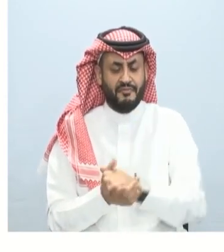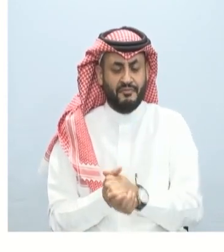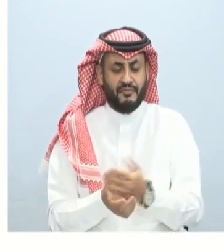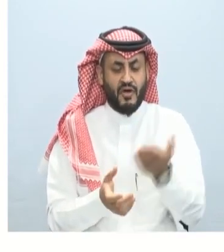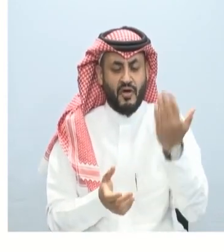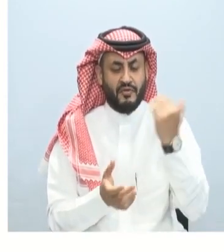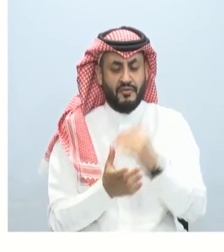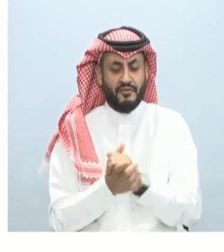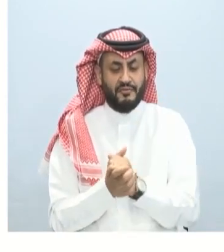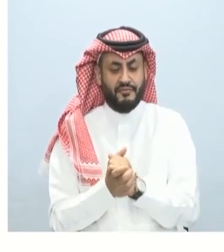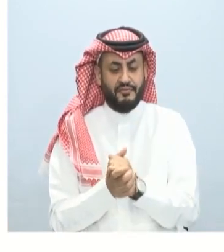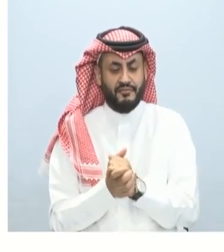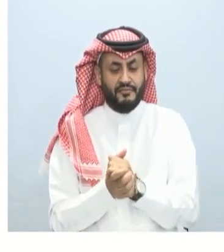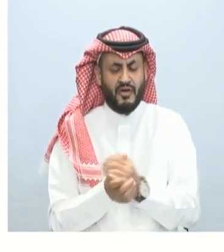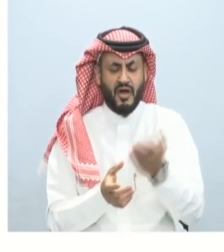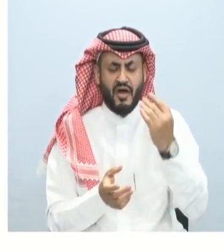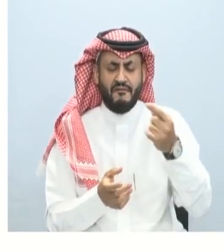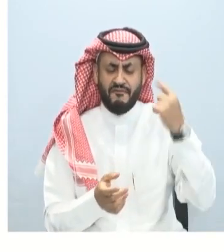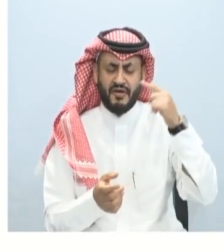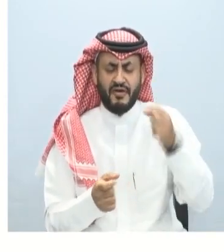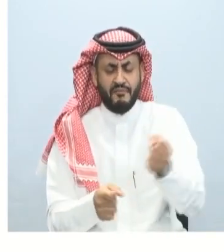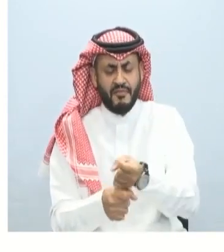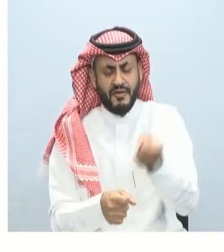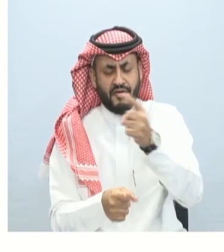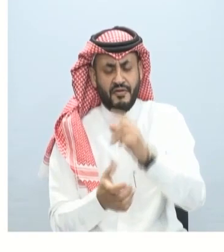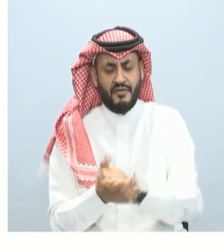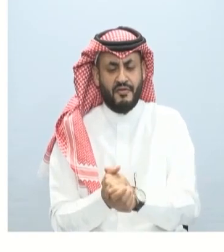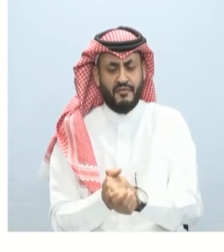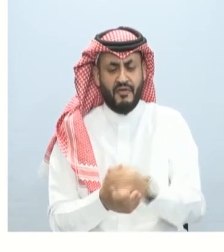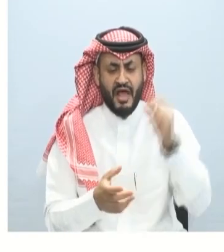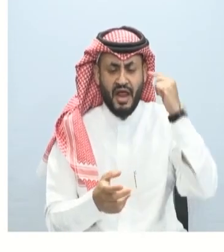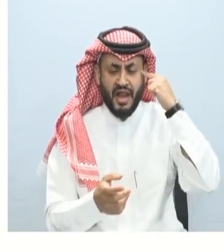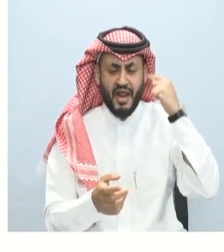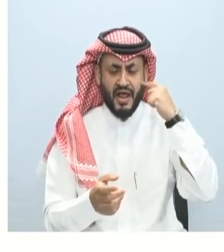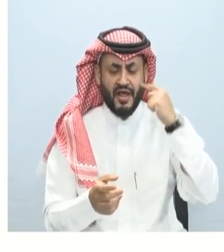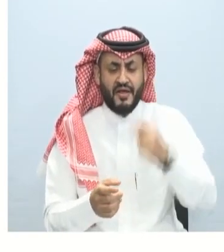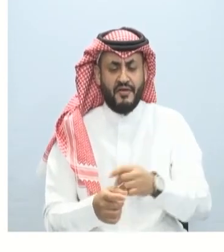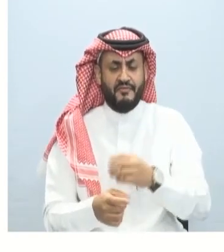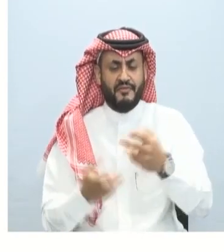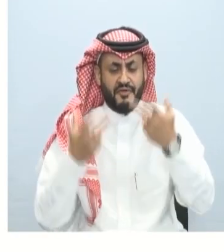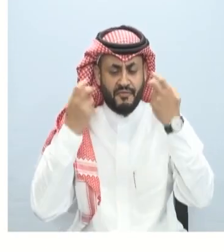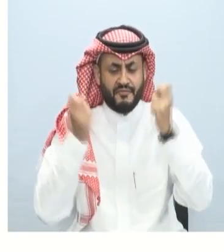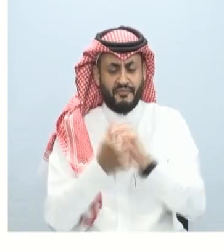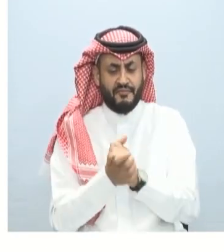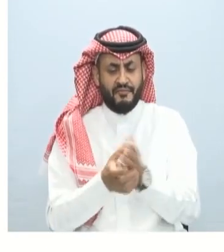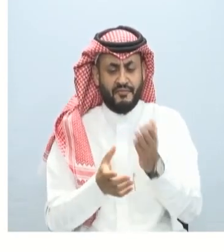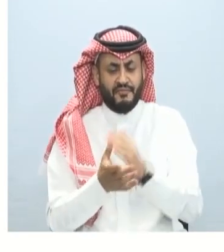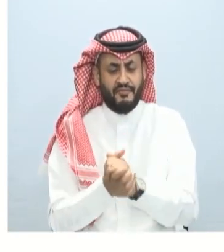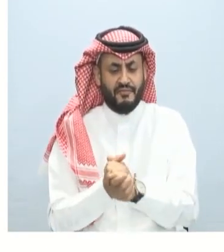She was going to be a history professor. She would eat while she was